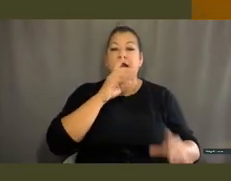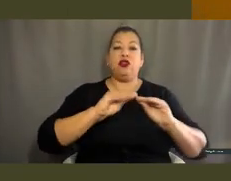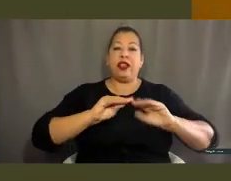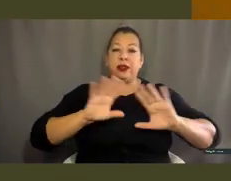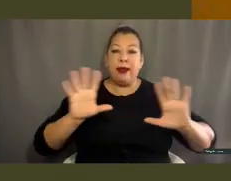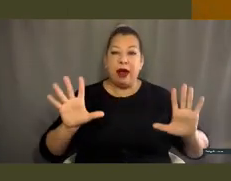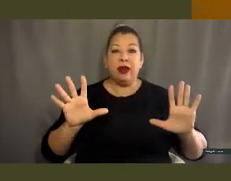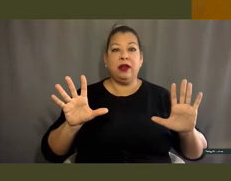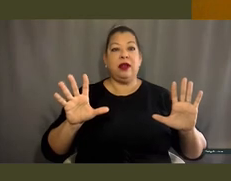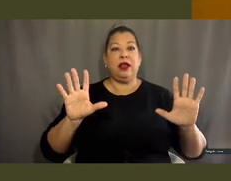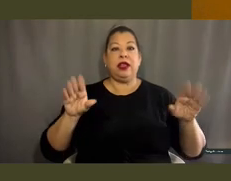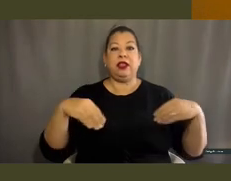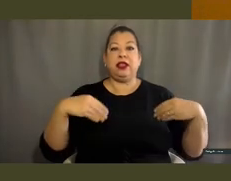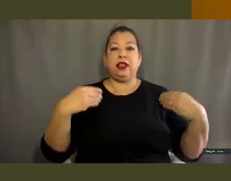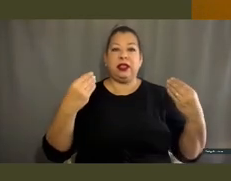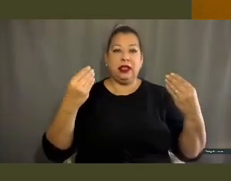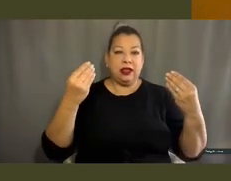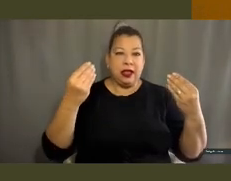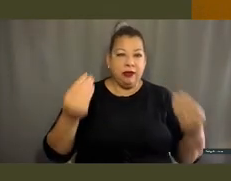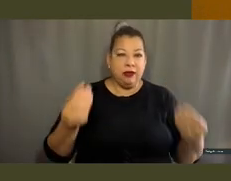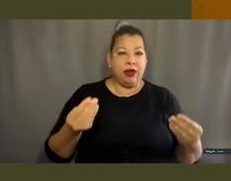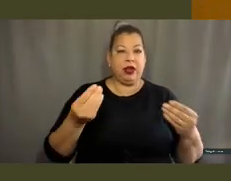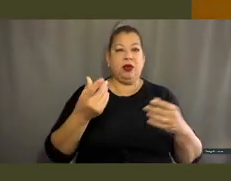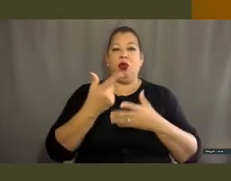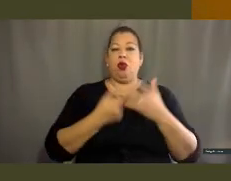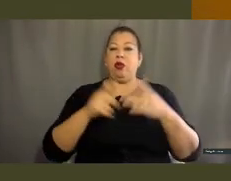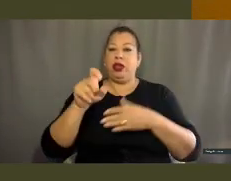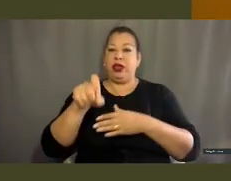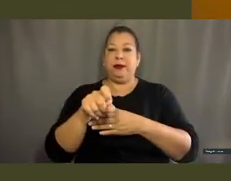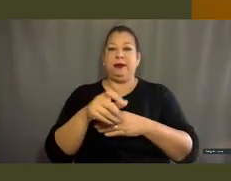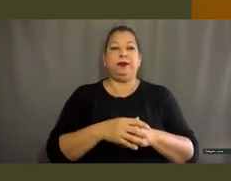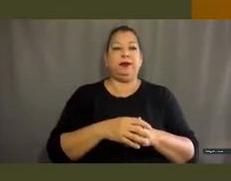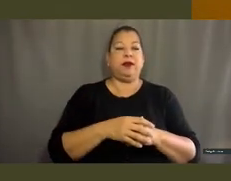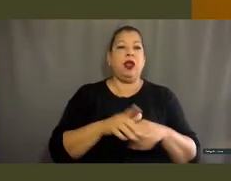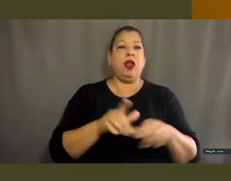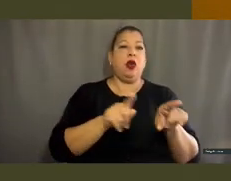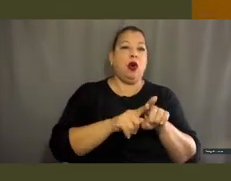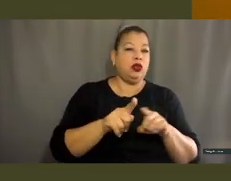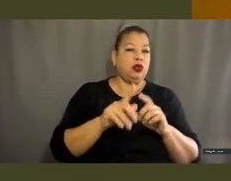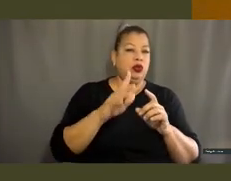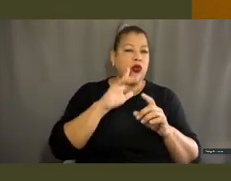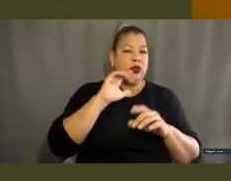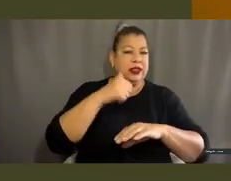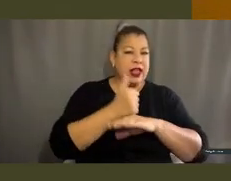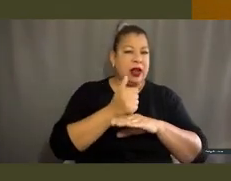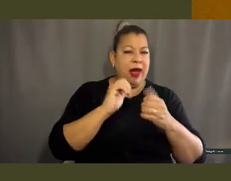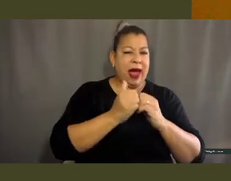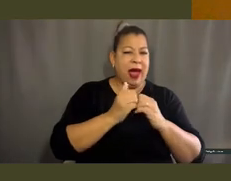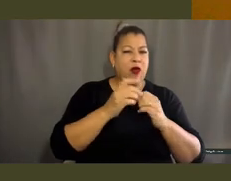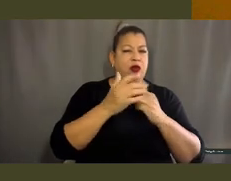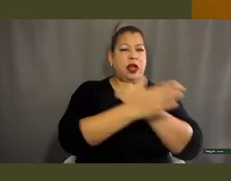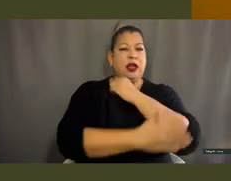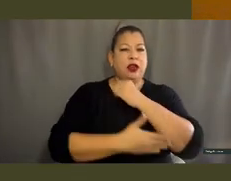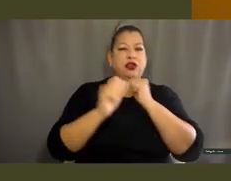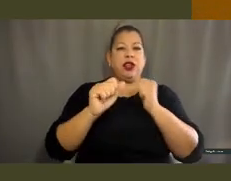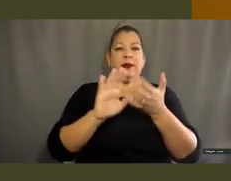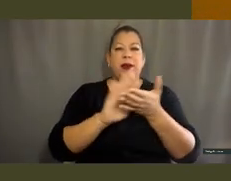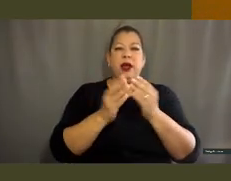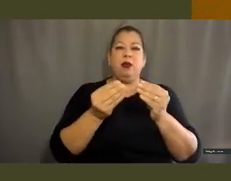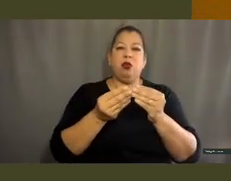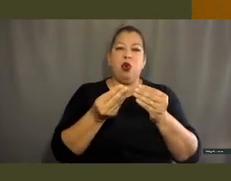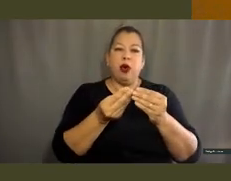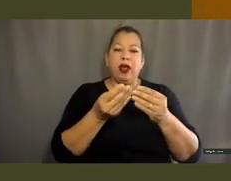can sort of account them. And also that you build it in a way so that it contributes to increasing the ambition, not just sharing the current